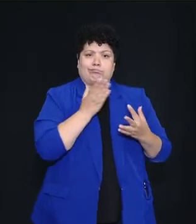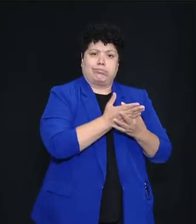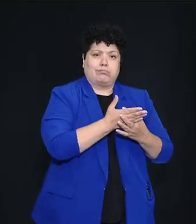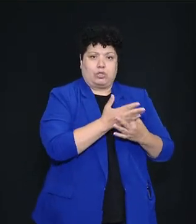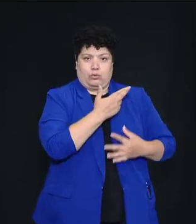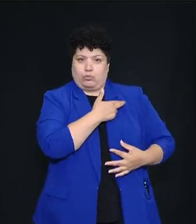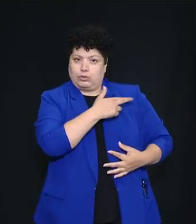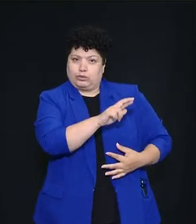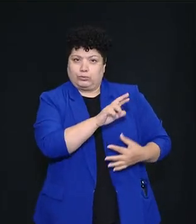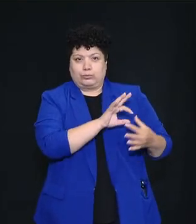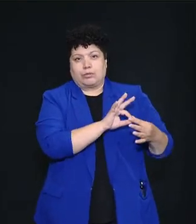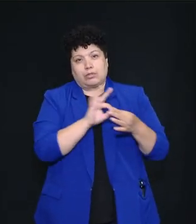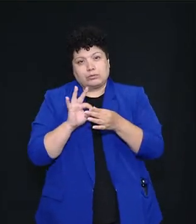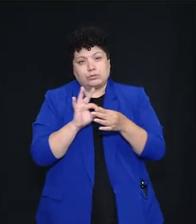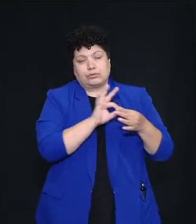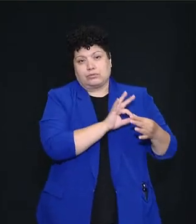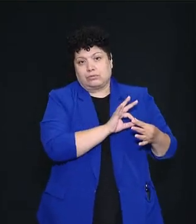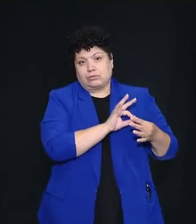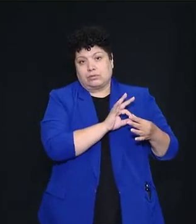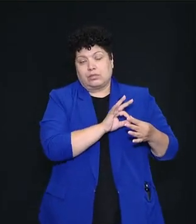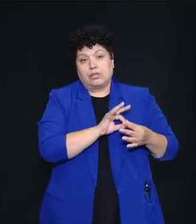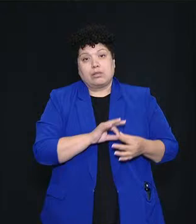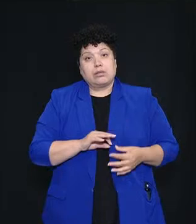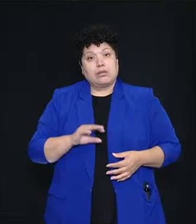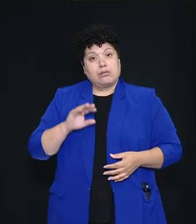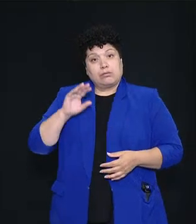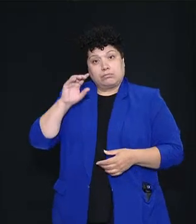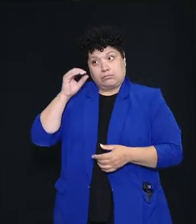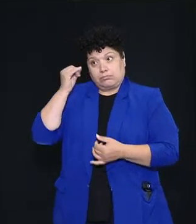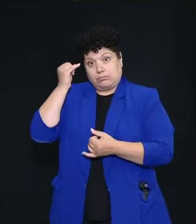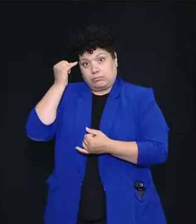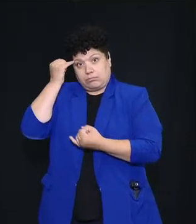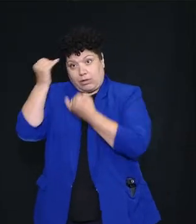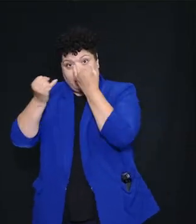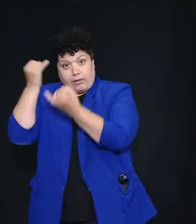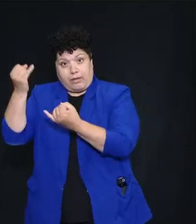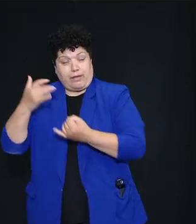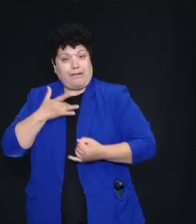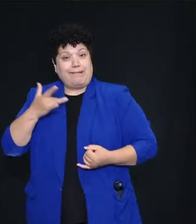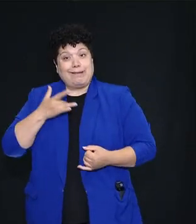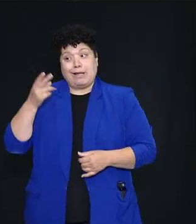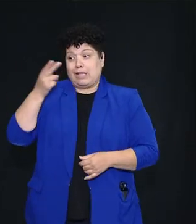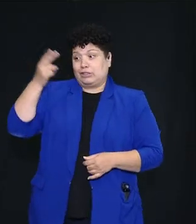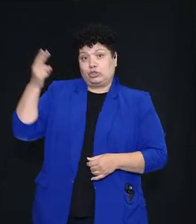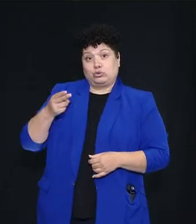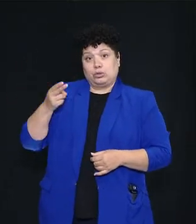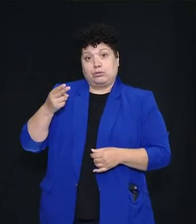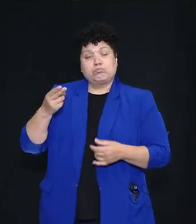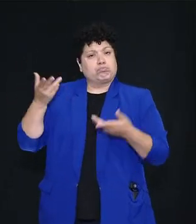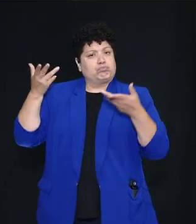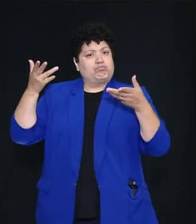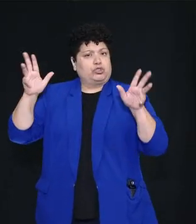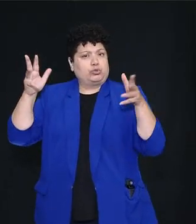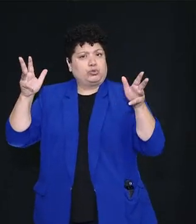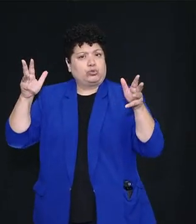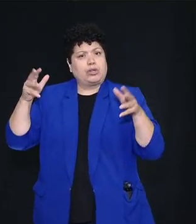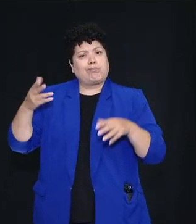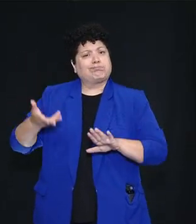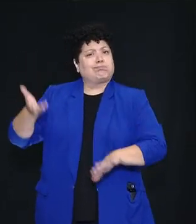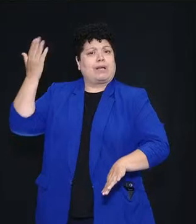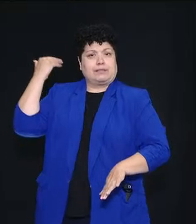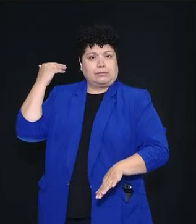This mentality, presumptuously thinking that the dark pages of history have been left behind,